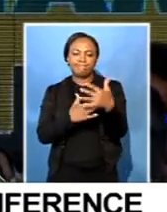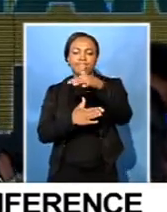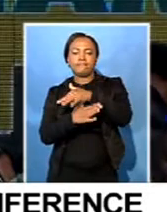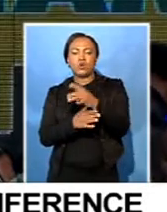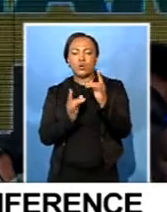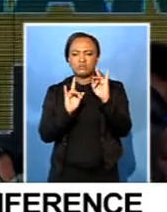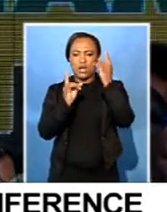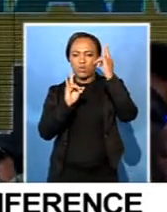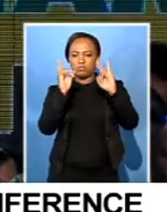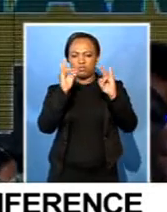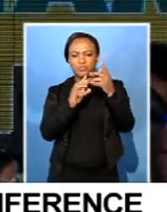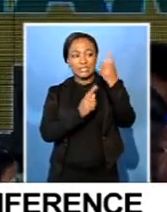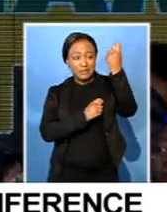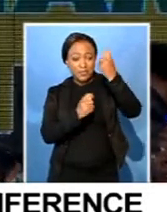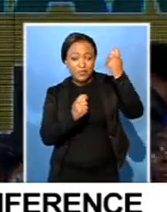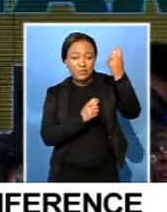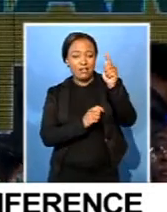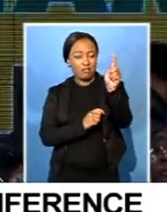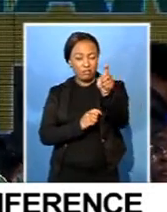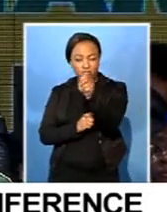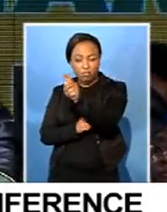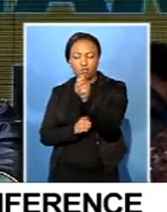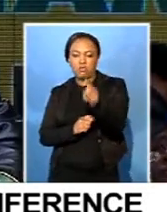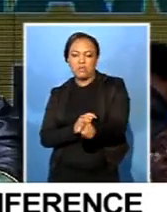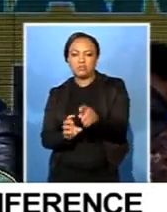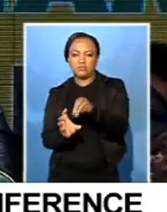and rural areas, and provide